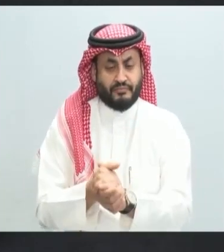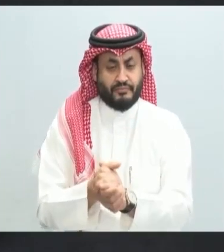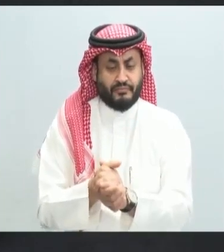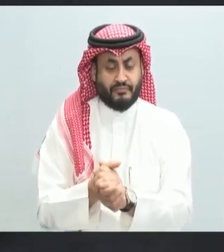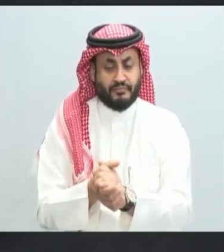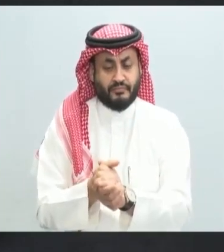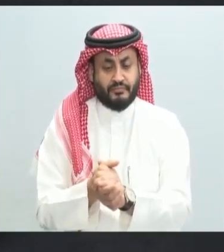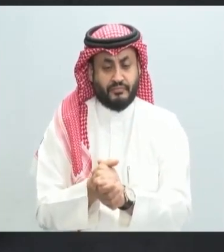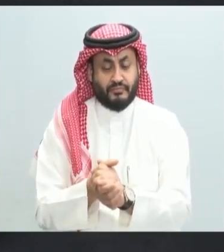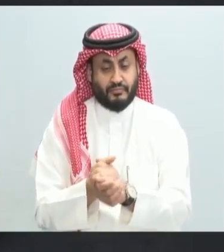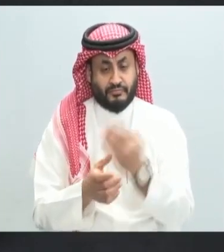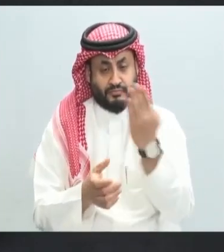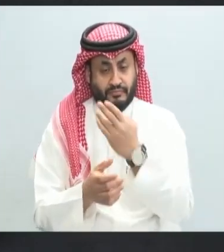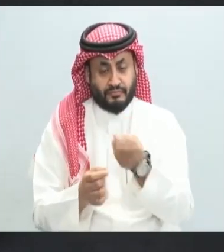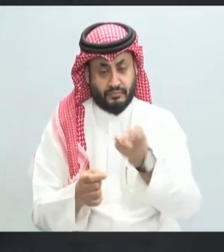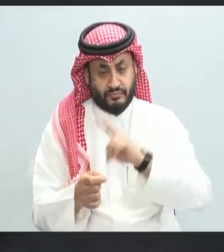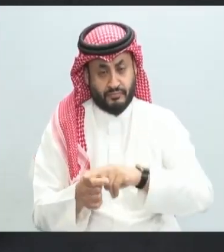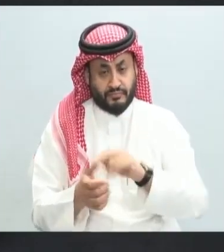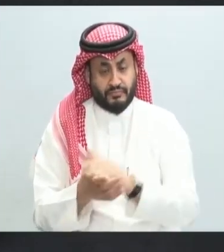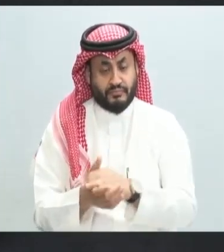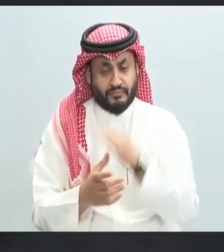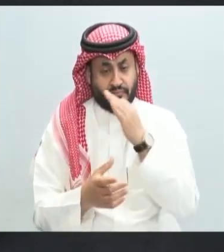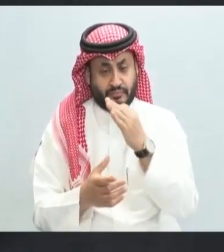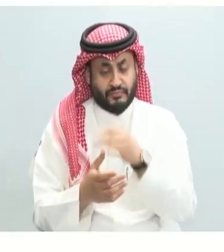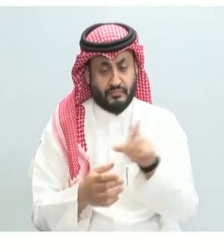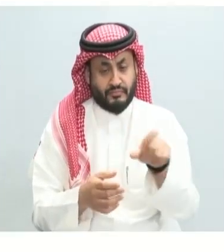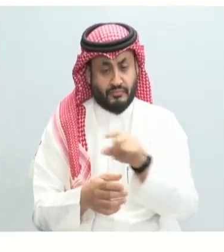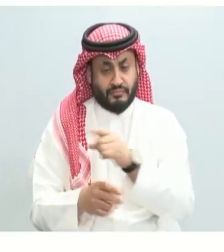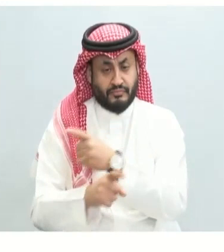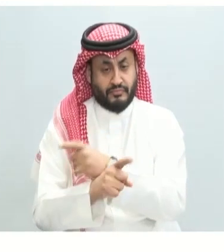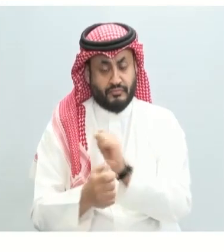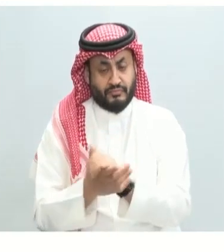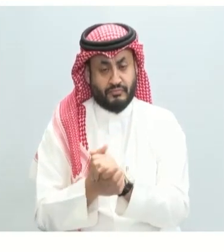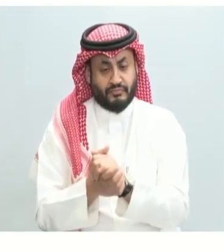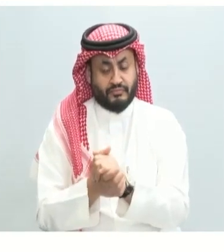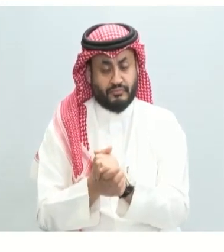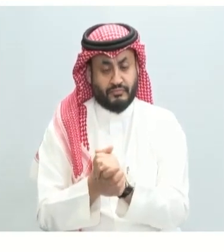to read it again and say it with the teacher. So,